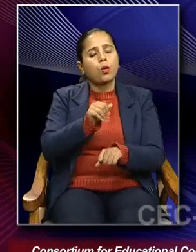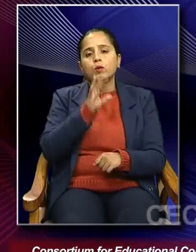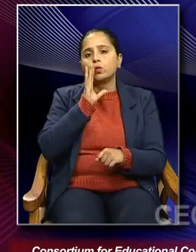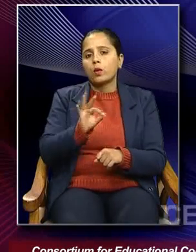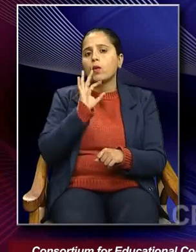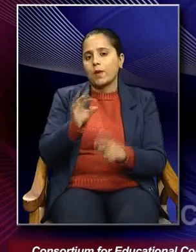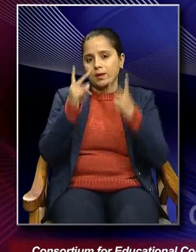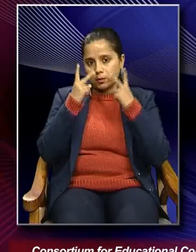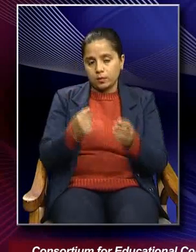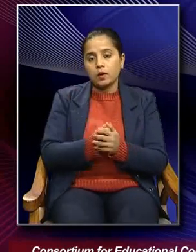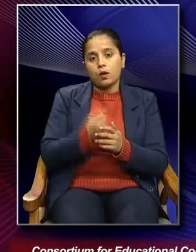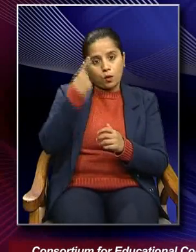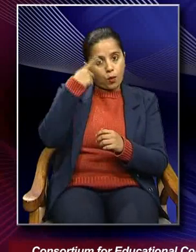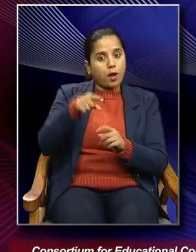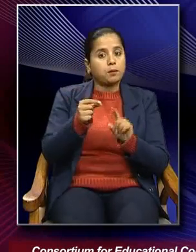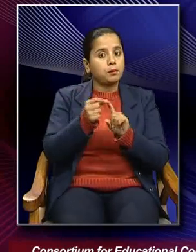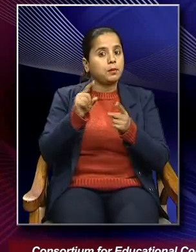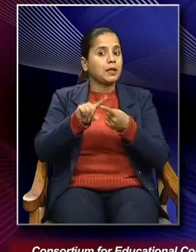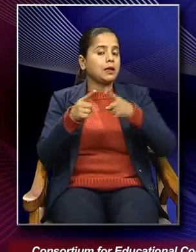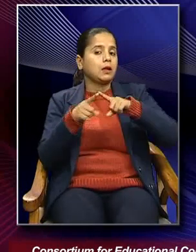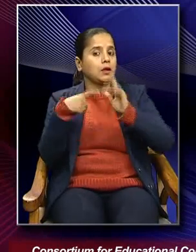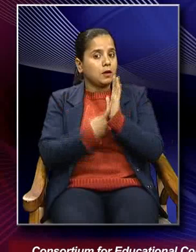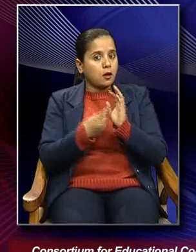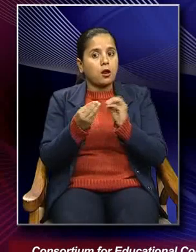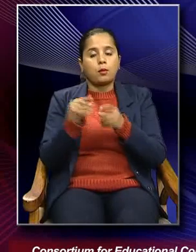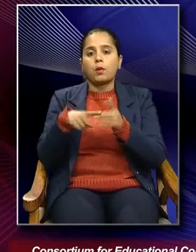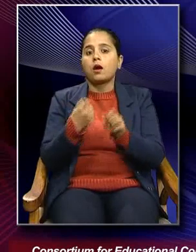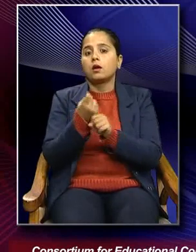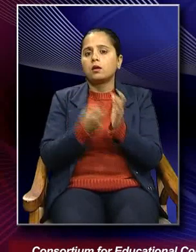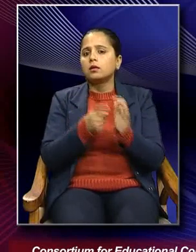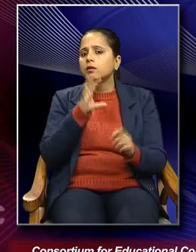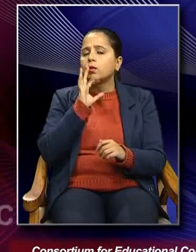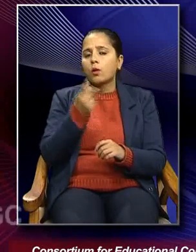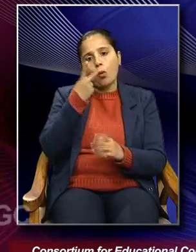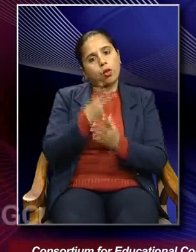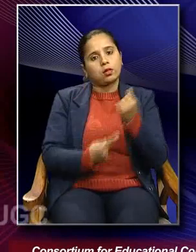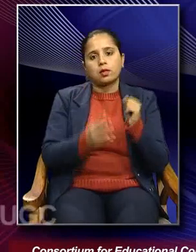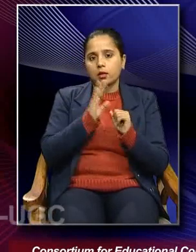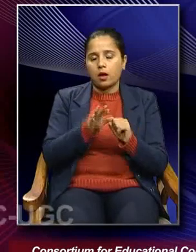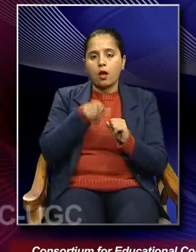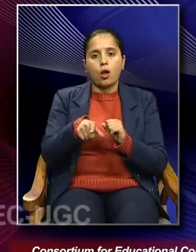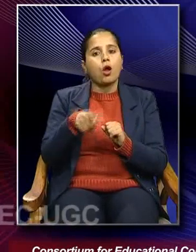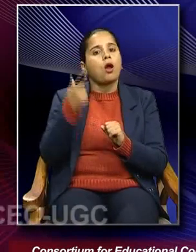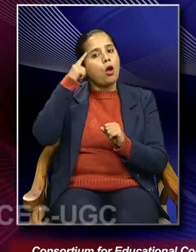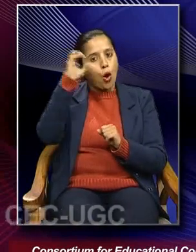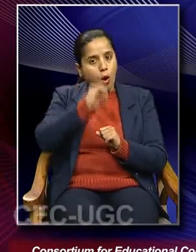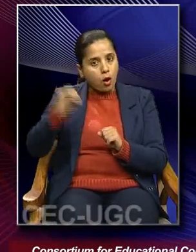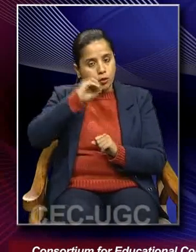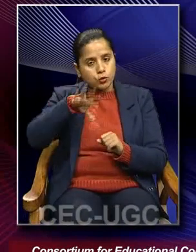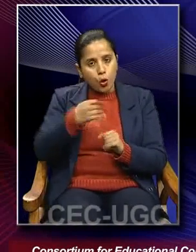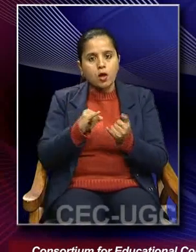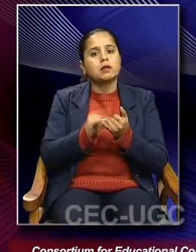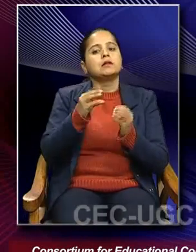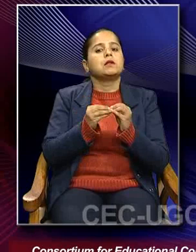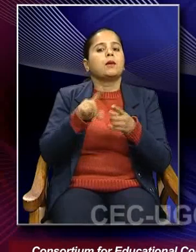reality. So, for Peter Berger, reality is both objective and